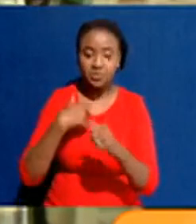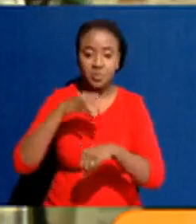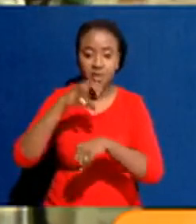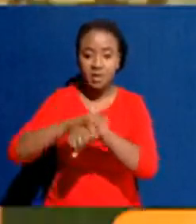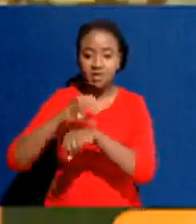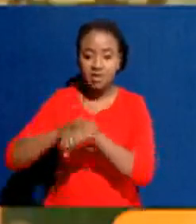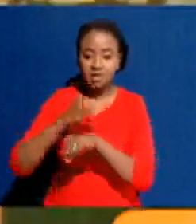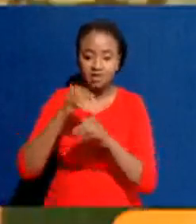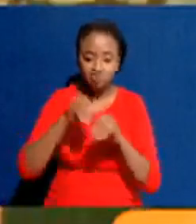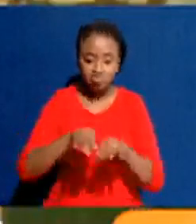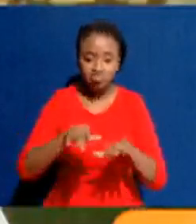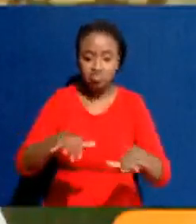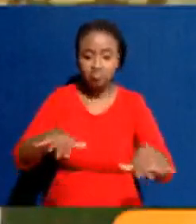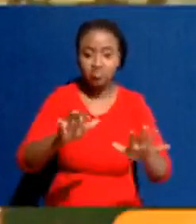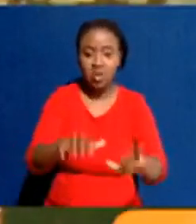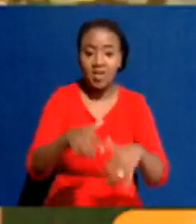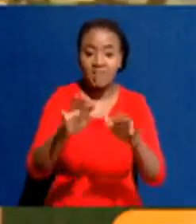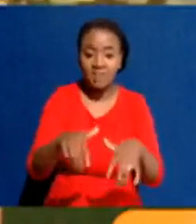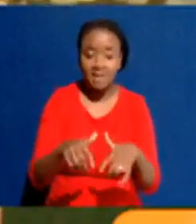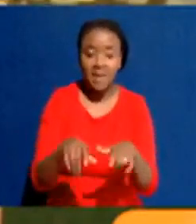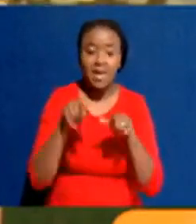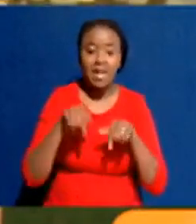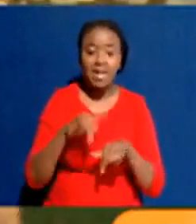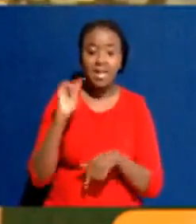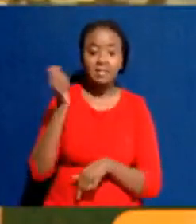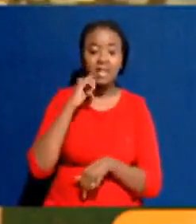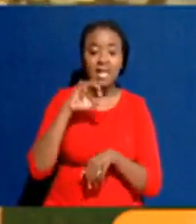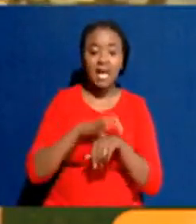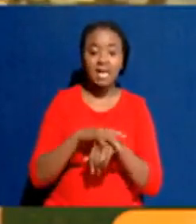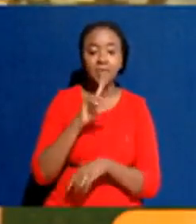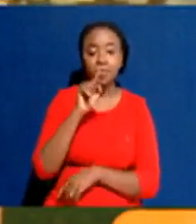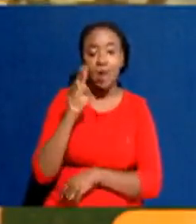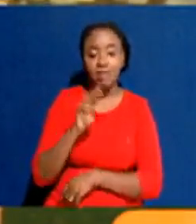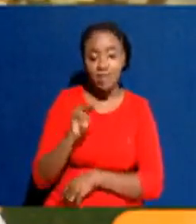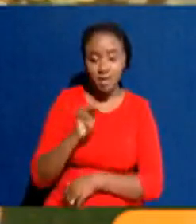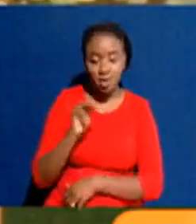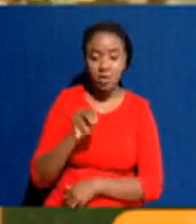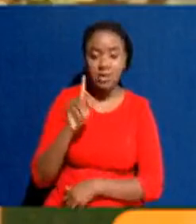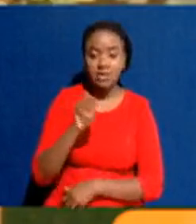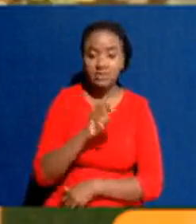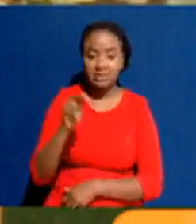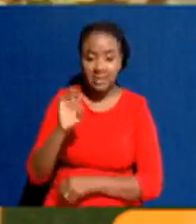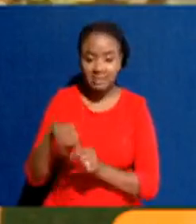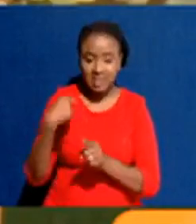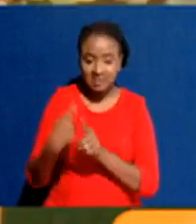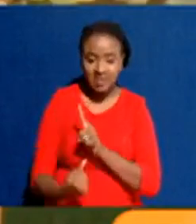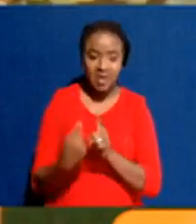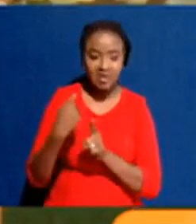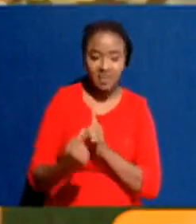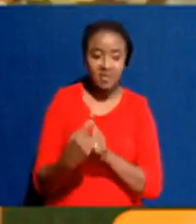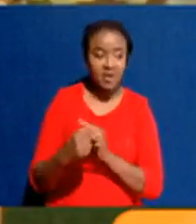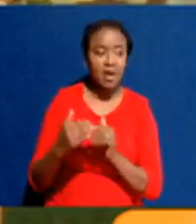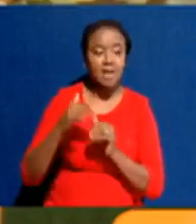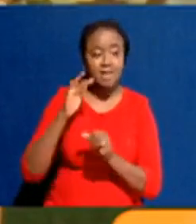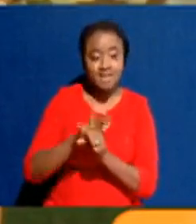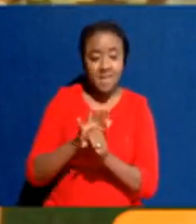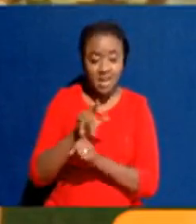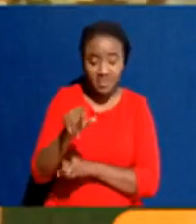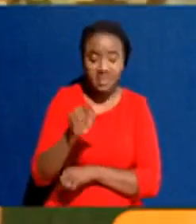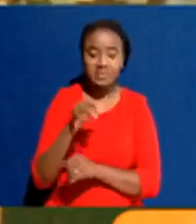the farmers. Kenya currently produces an estimated 1 million tons of cassava every year, most of which is